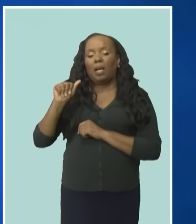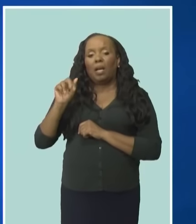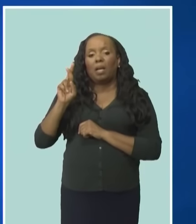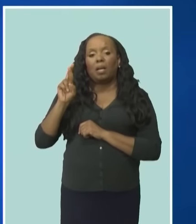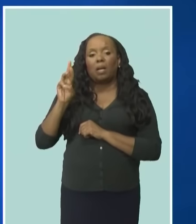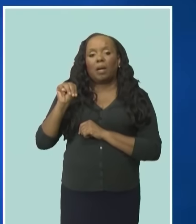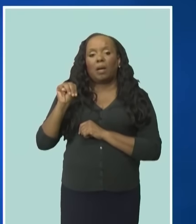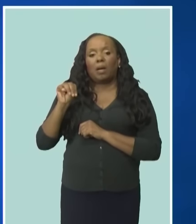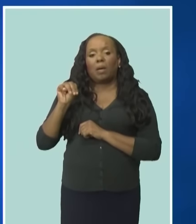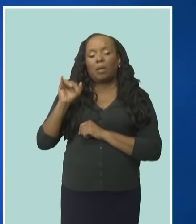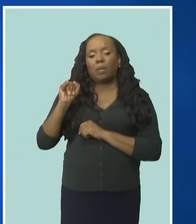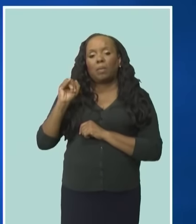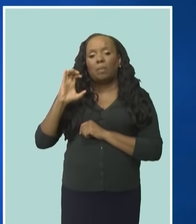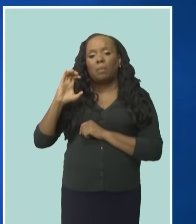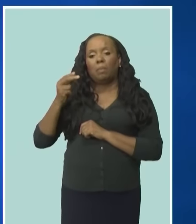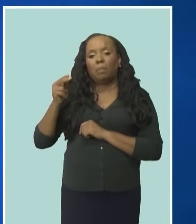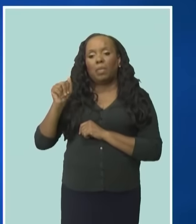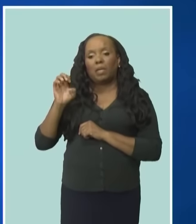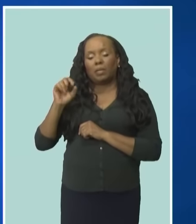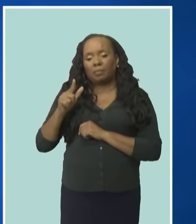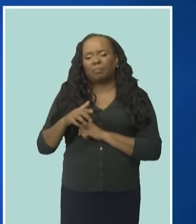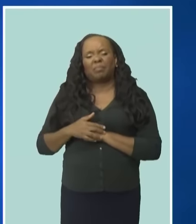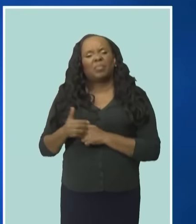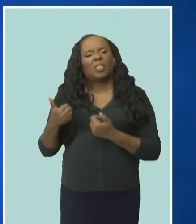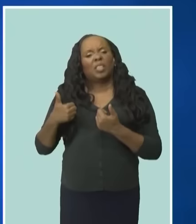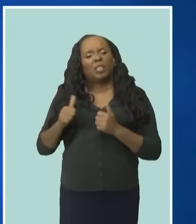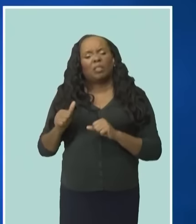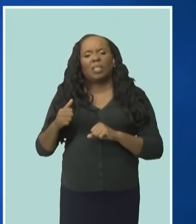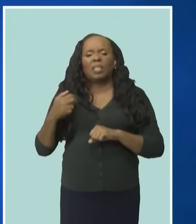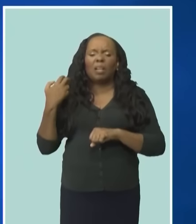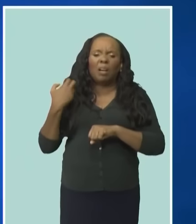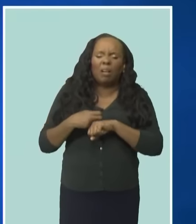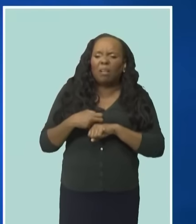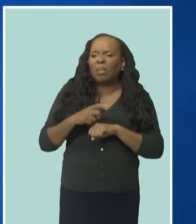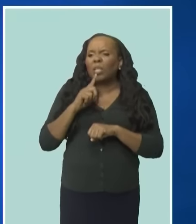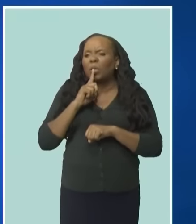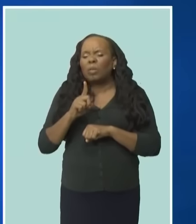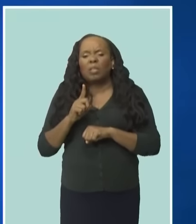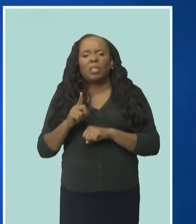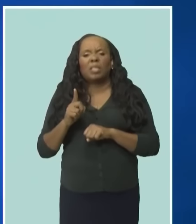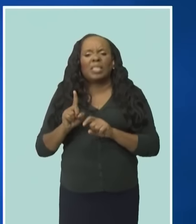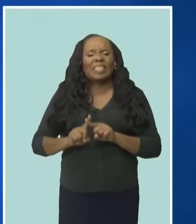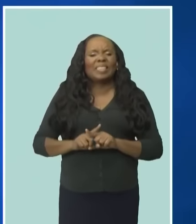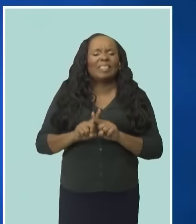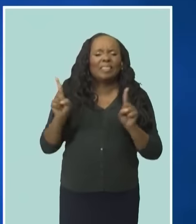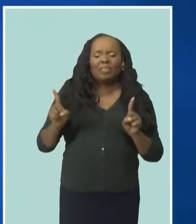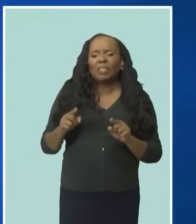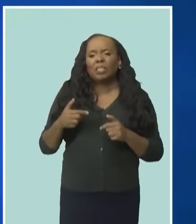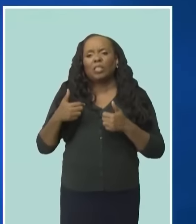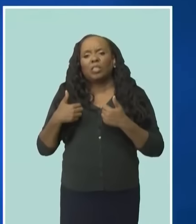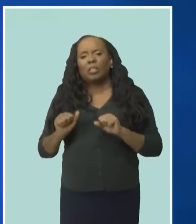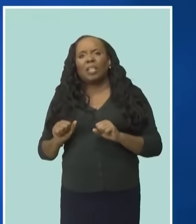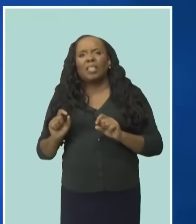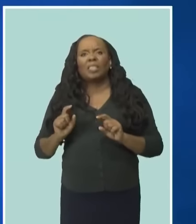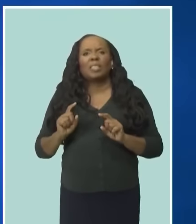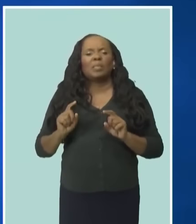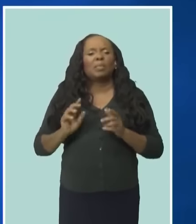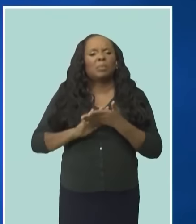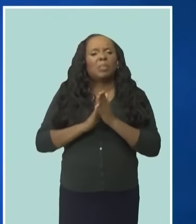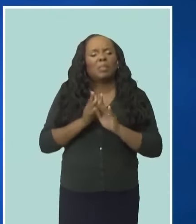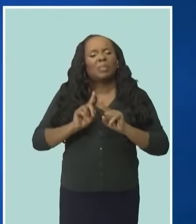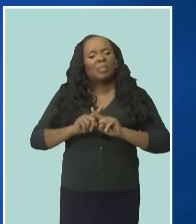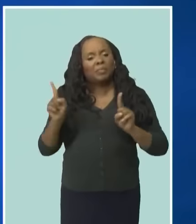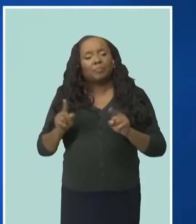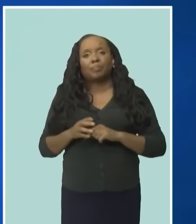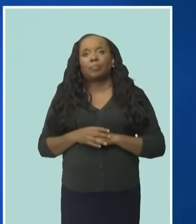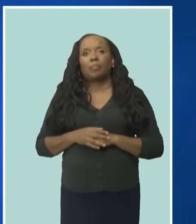Trying hard to make a living, trying hard to make a difference, trying hard to rise above their circumstance. Family, friends, and